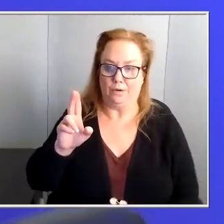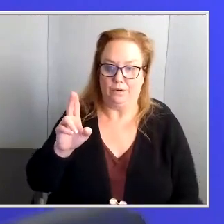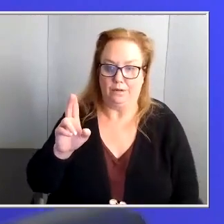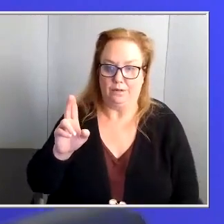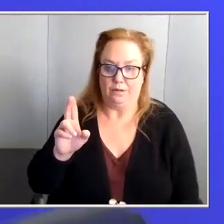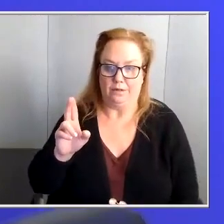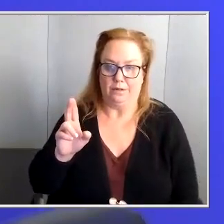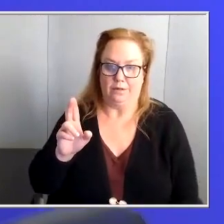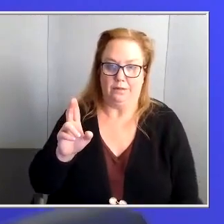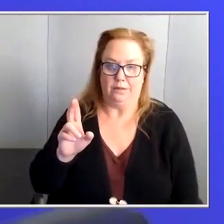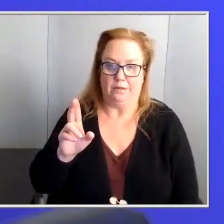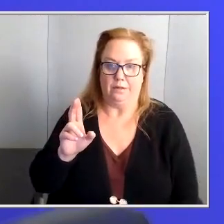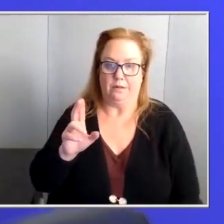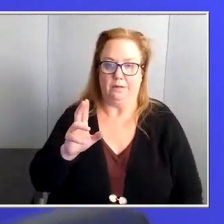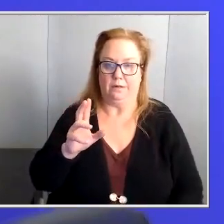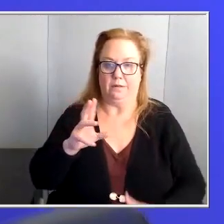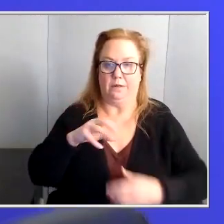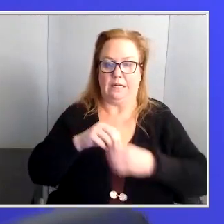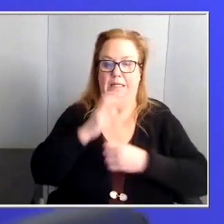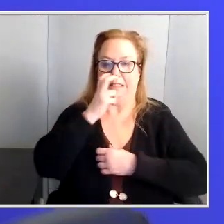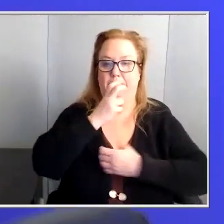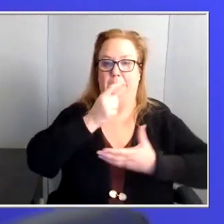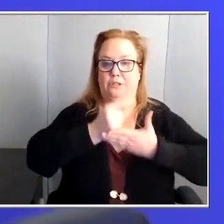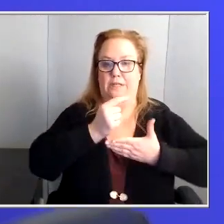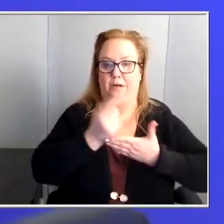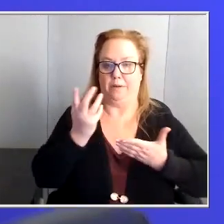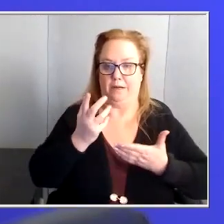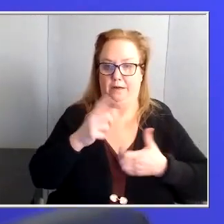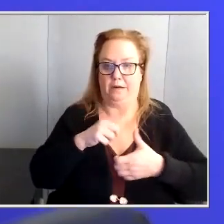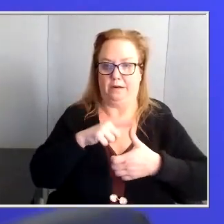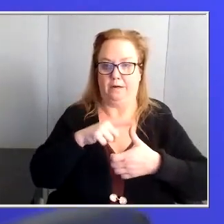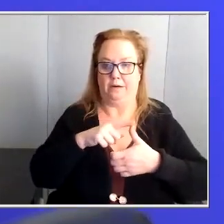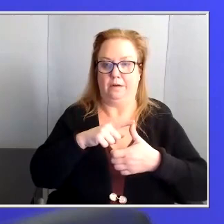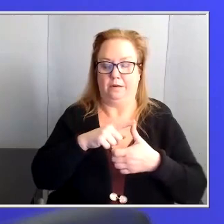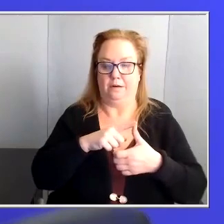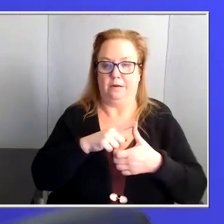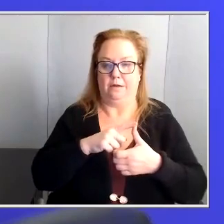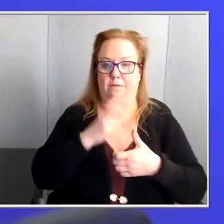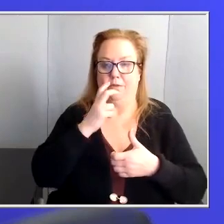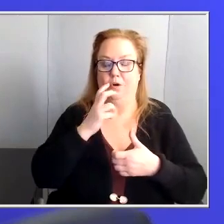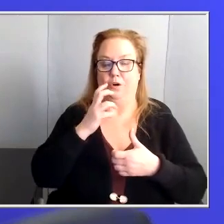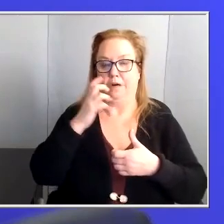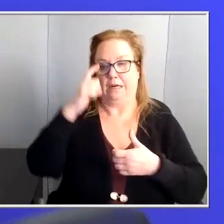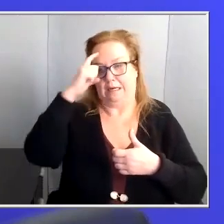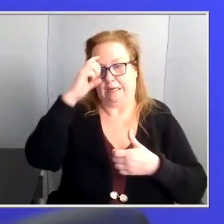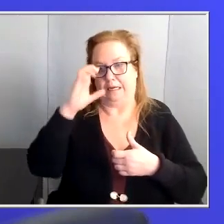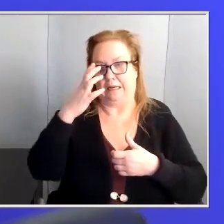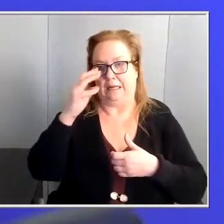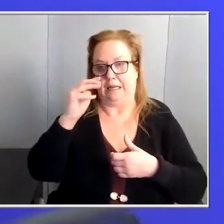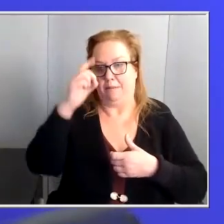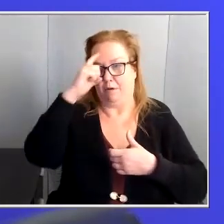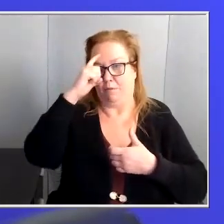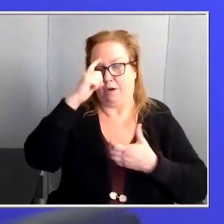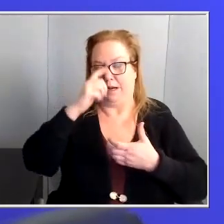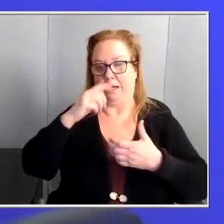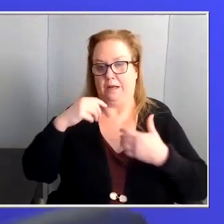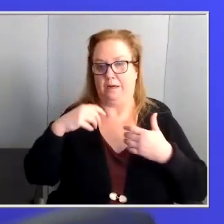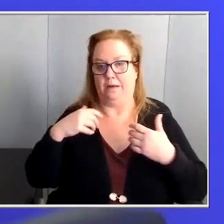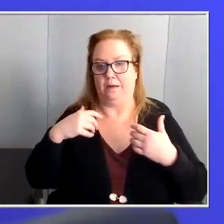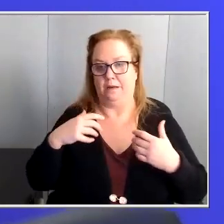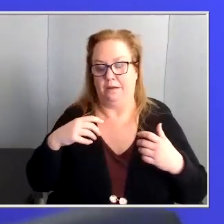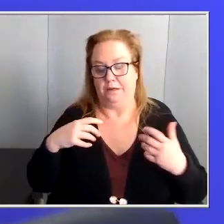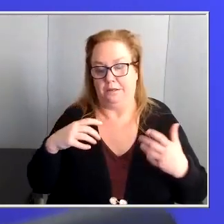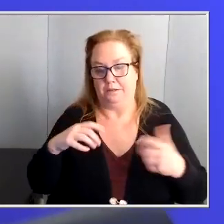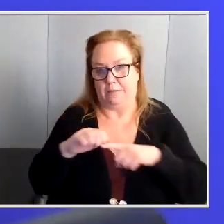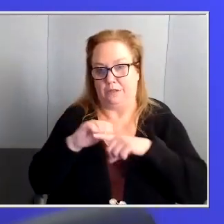I was a part of, I did speech therapy here that does chemobrain exercises, so I did really well because